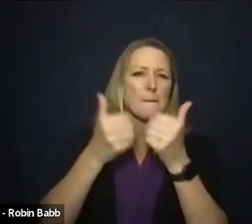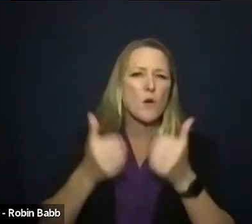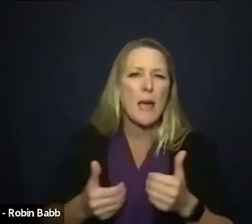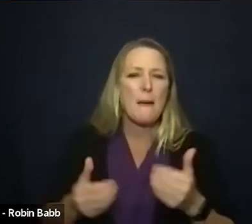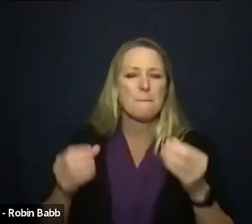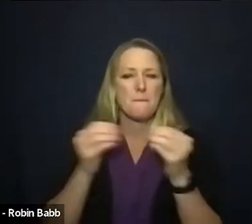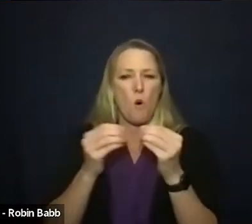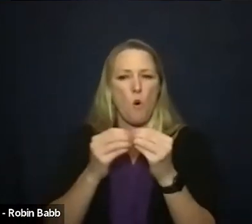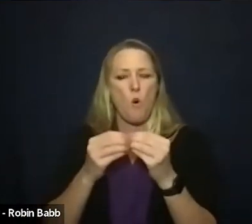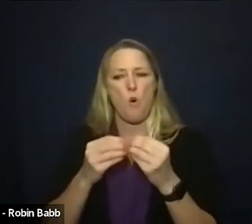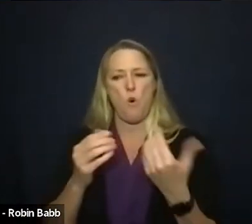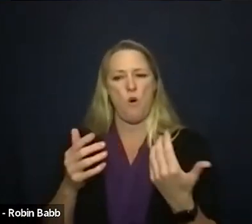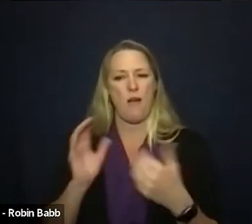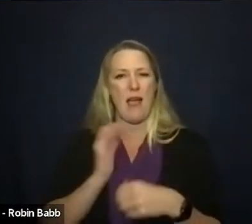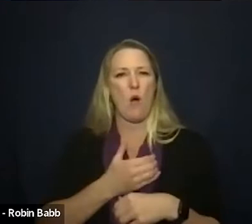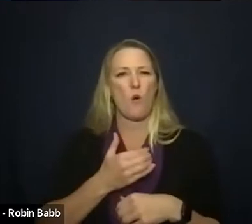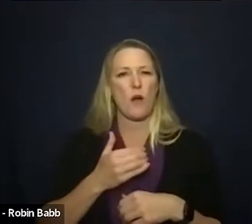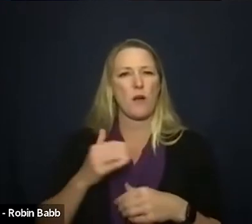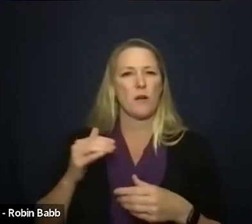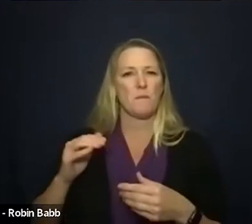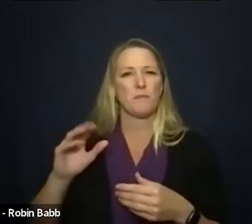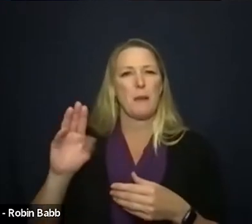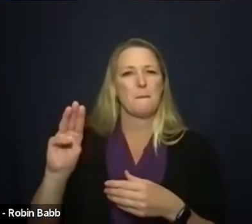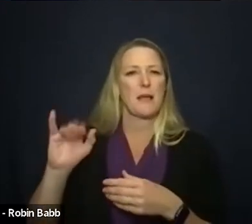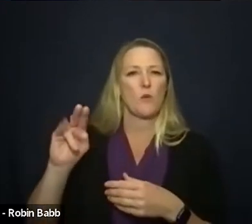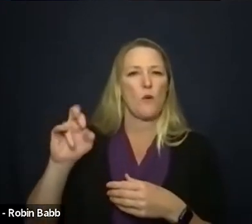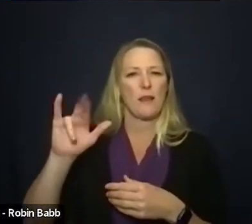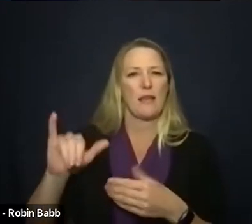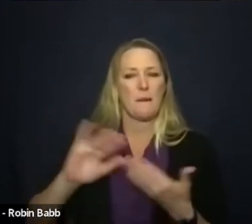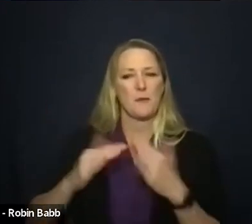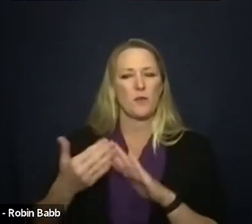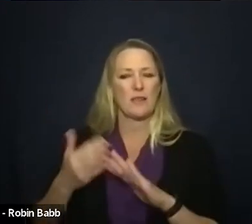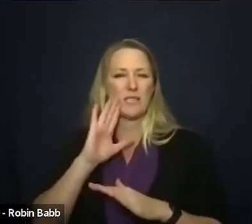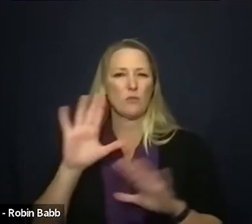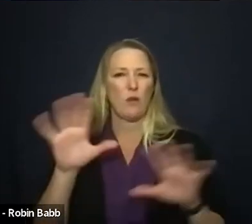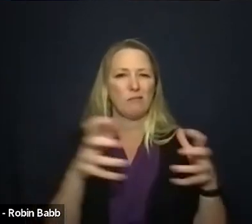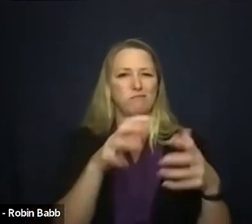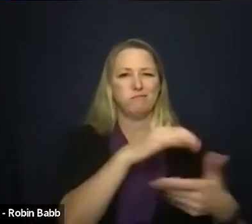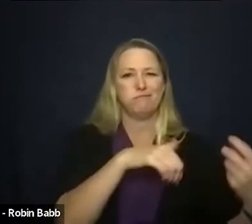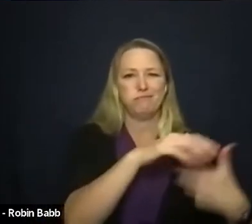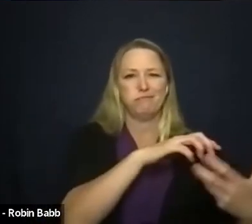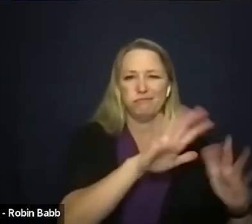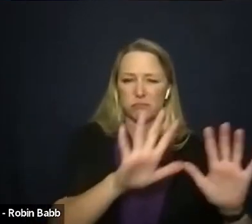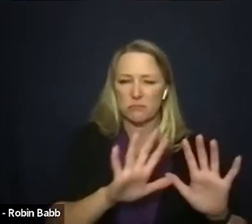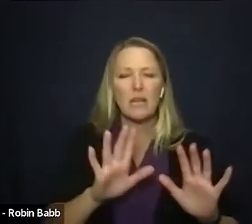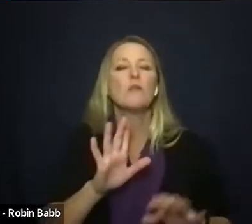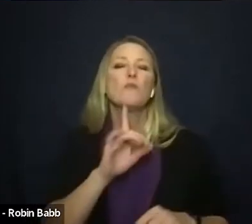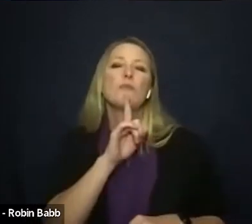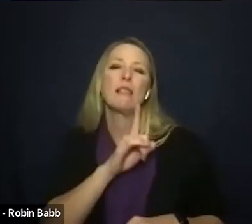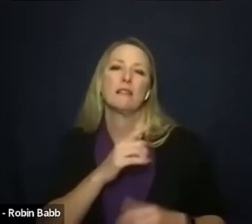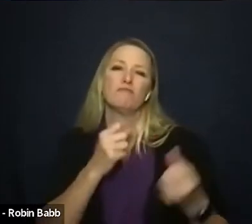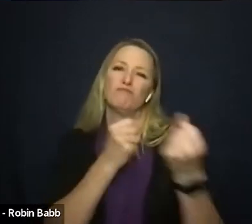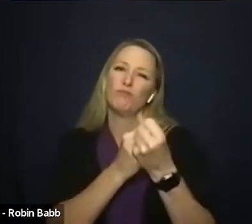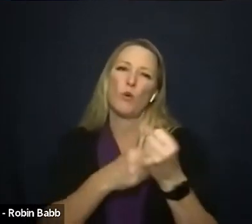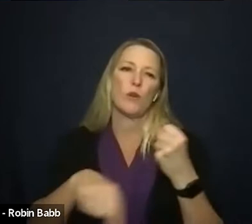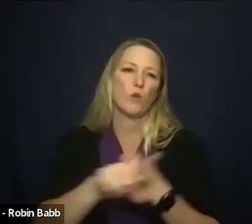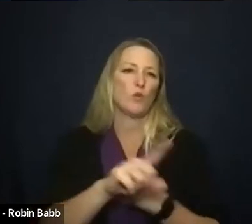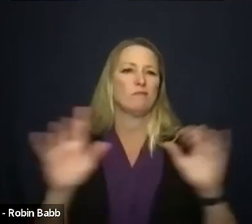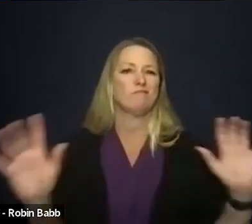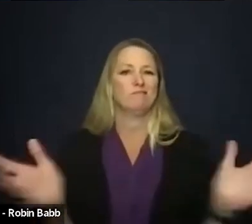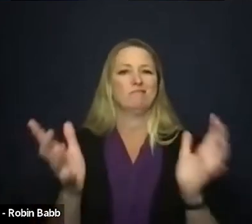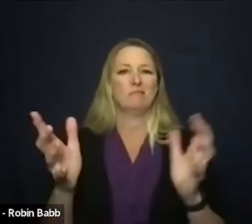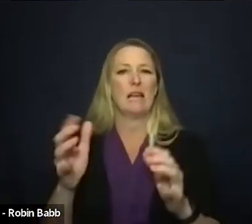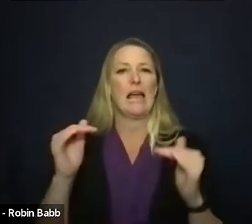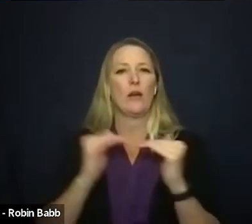our minority communities and giving up more seats to affluent ones i urge you all to support the equity map which has five districts in order to create fair